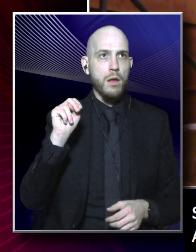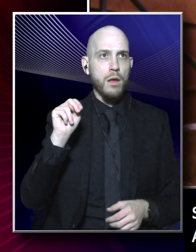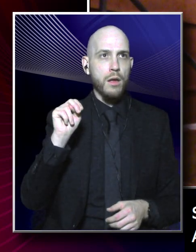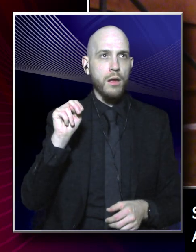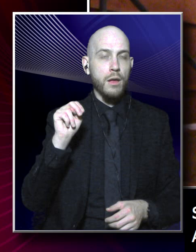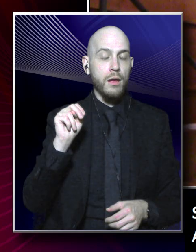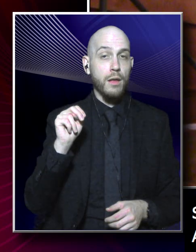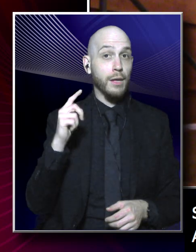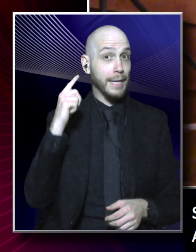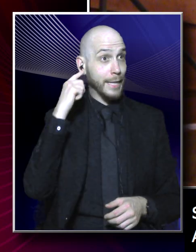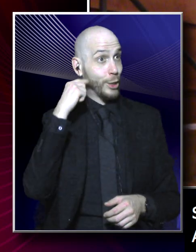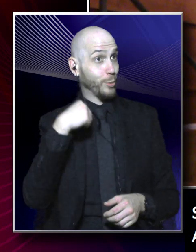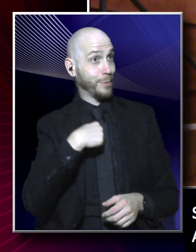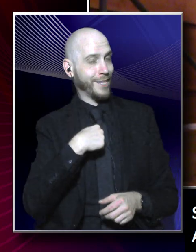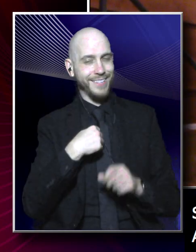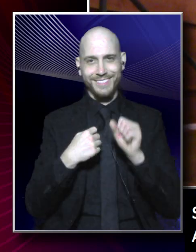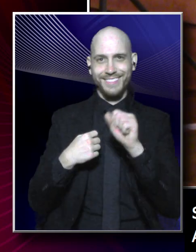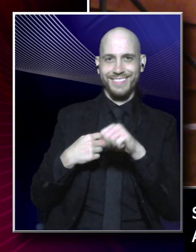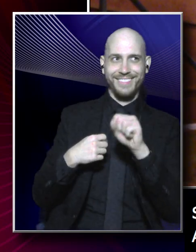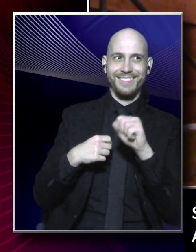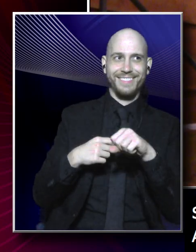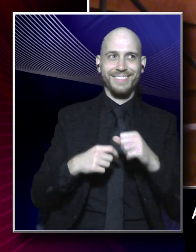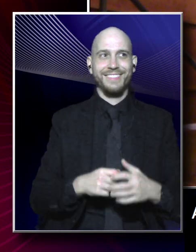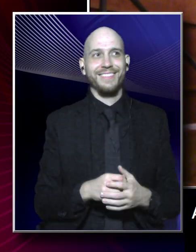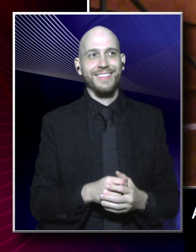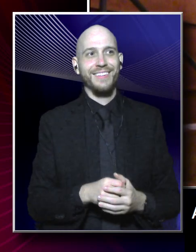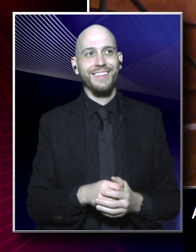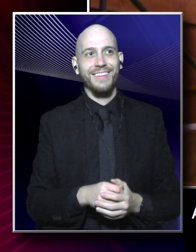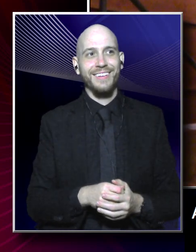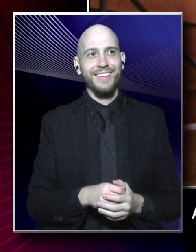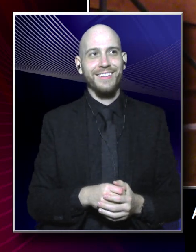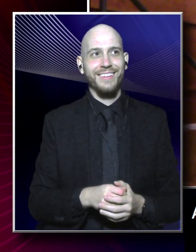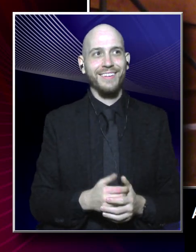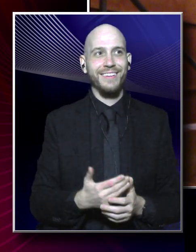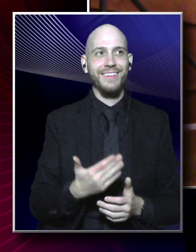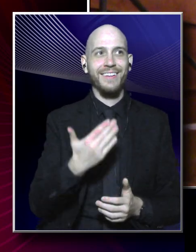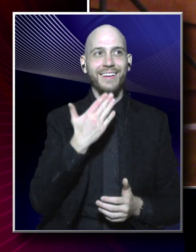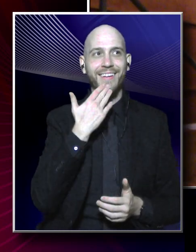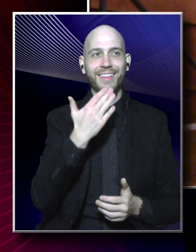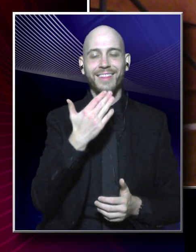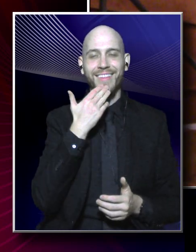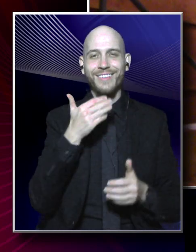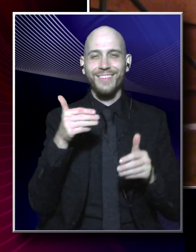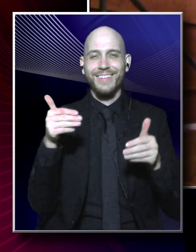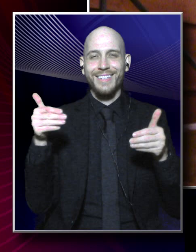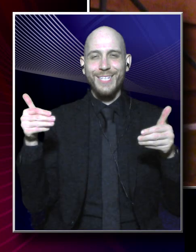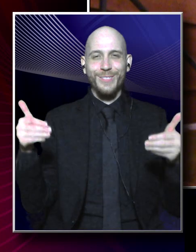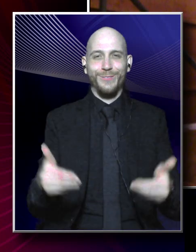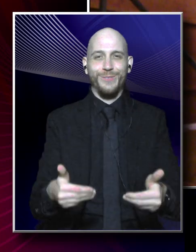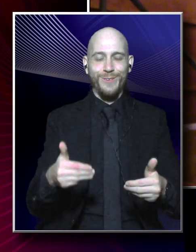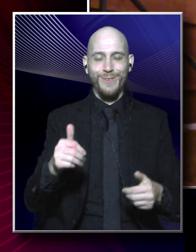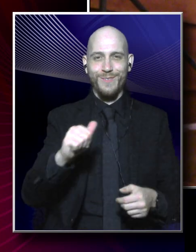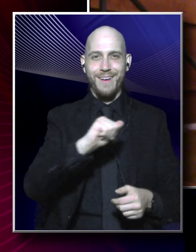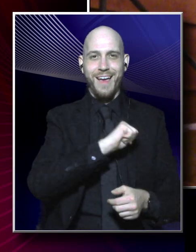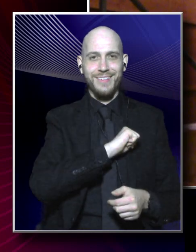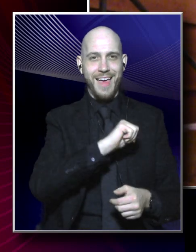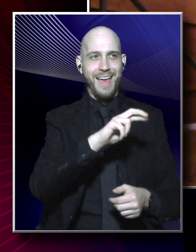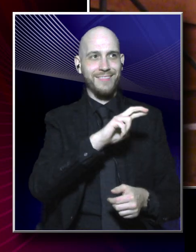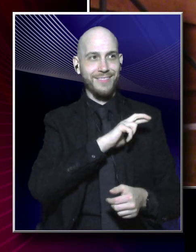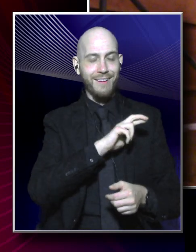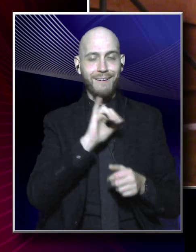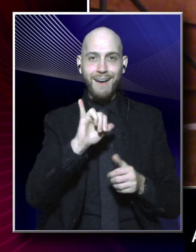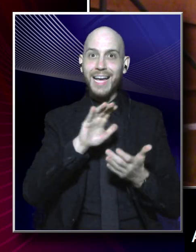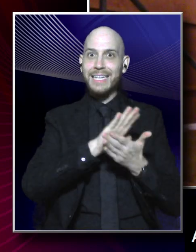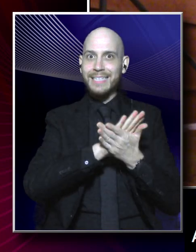Can you hear me now? Yes, we can. Thank you for that introduction, Annette, and it's nice to meet my new bosses all